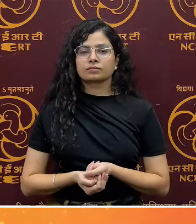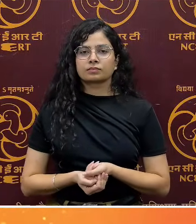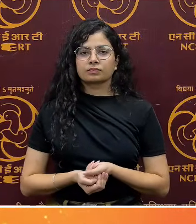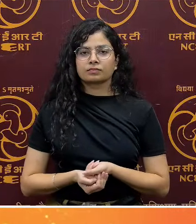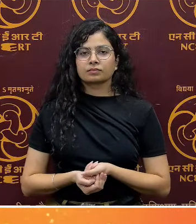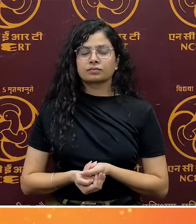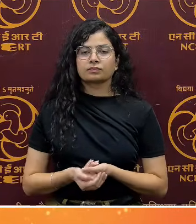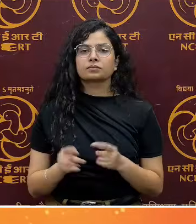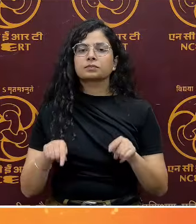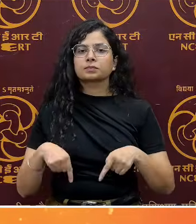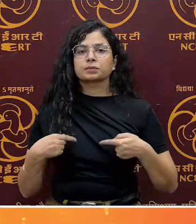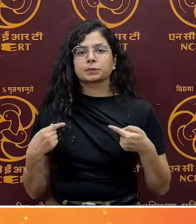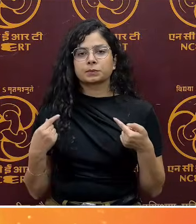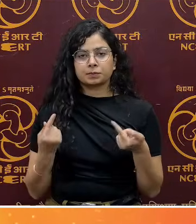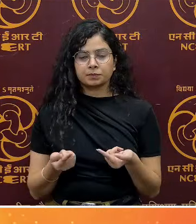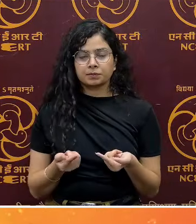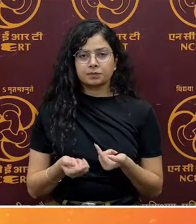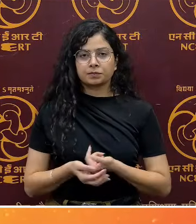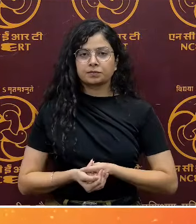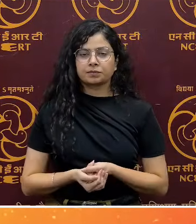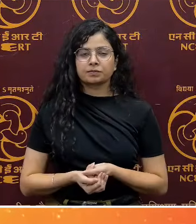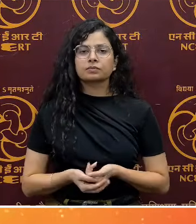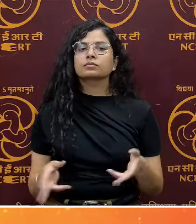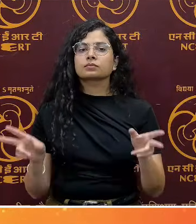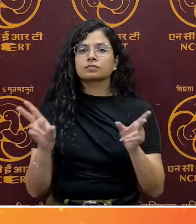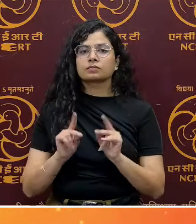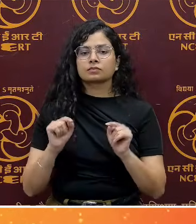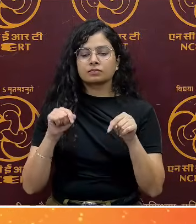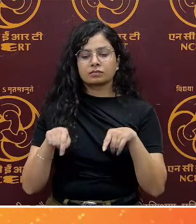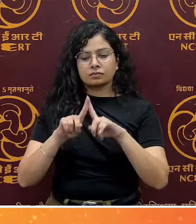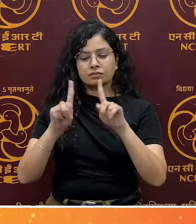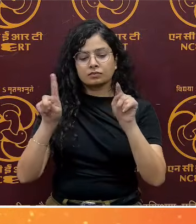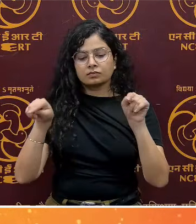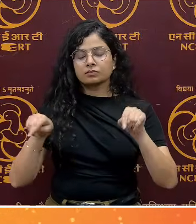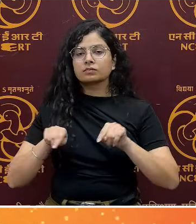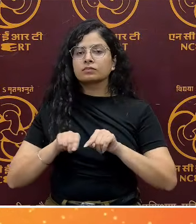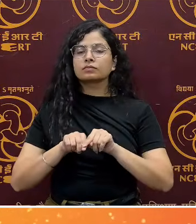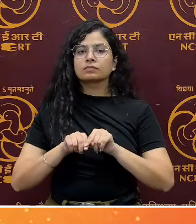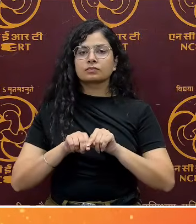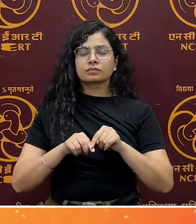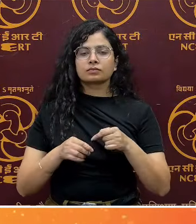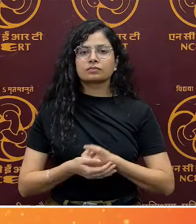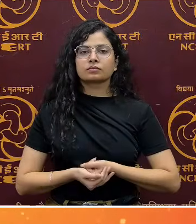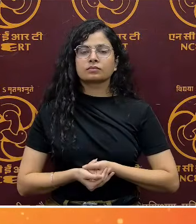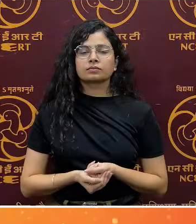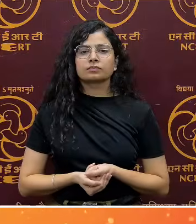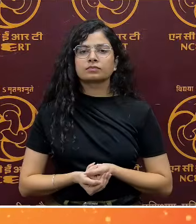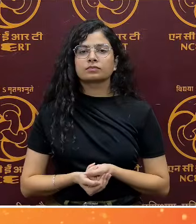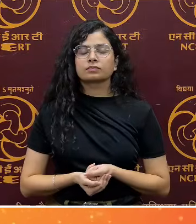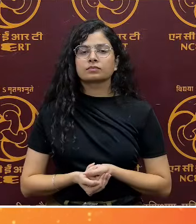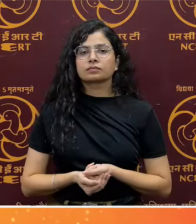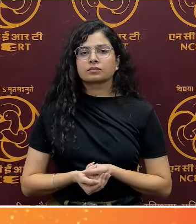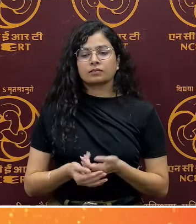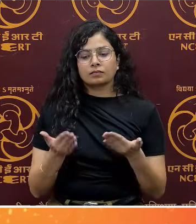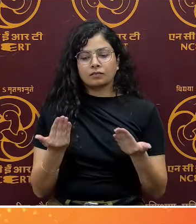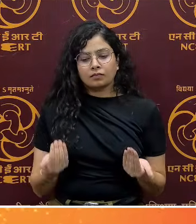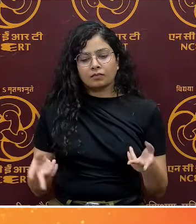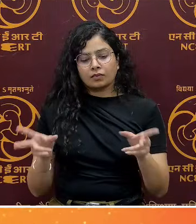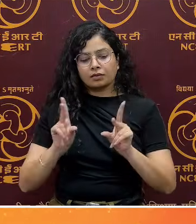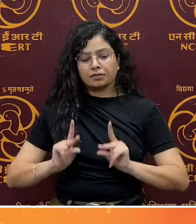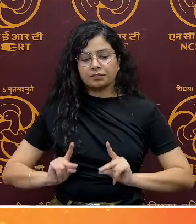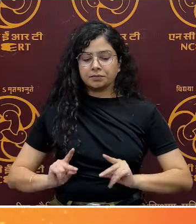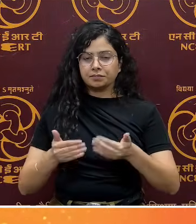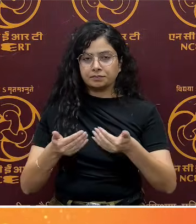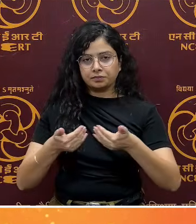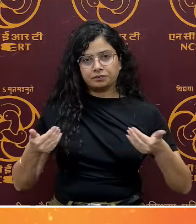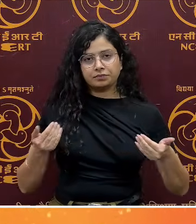Click on next button, and again this is a rectangle. We will break it into the color portion and the